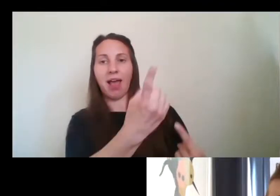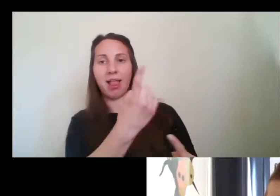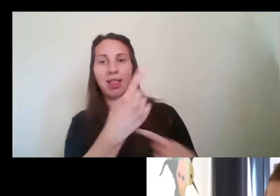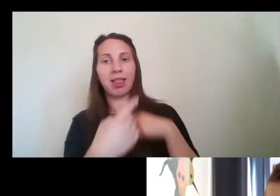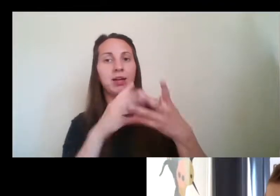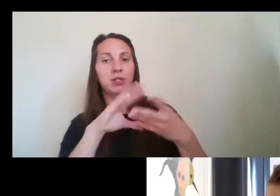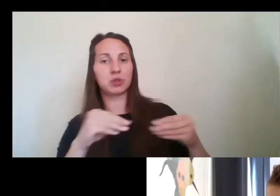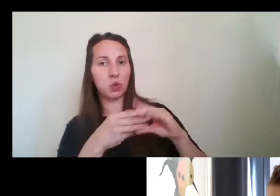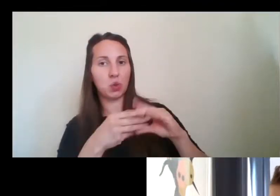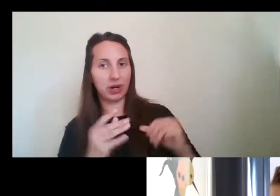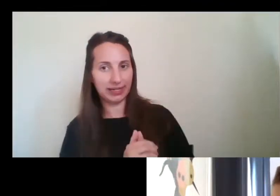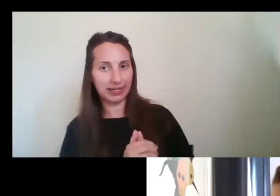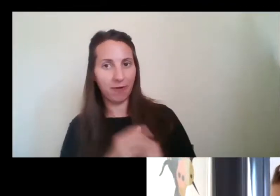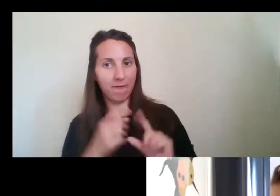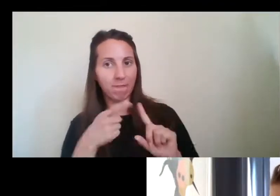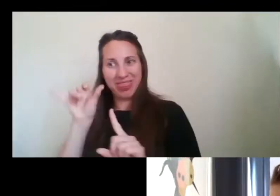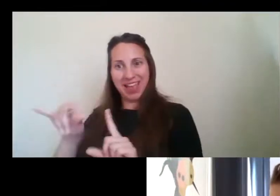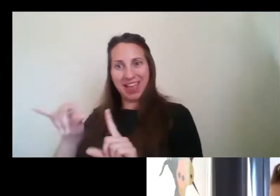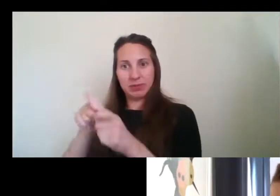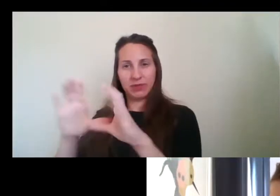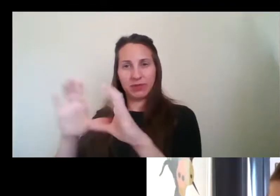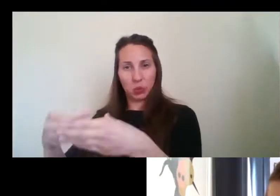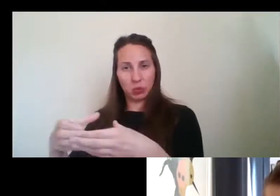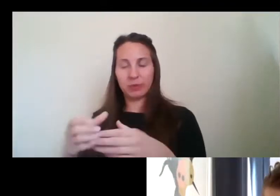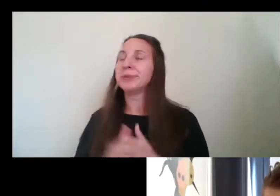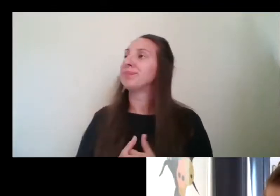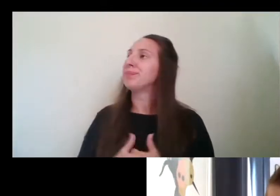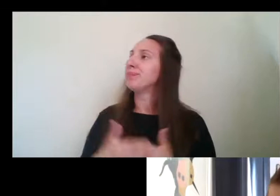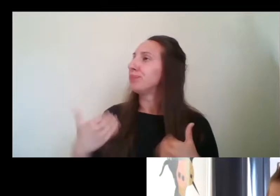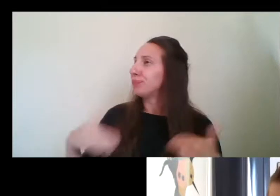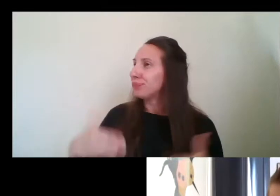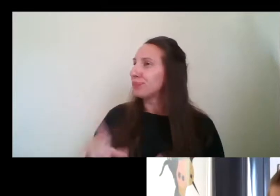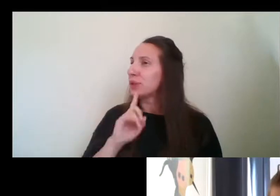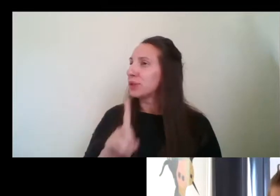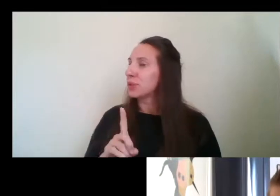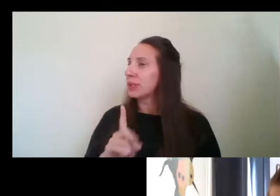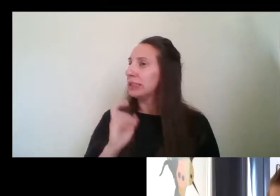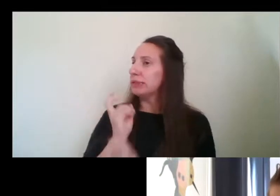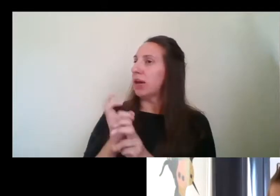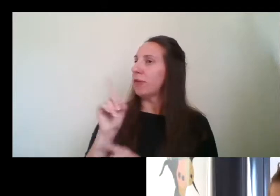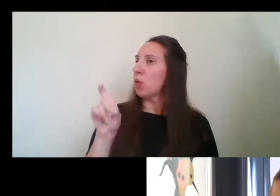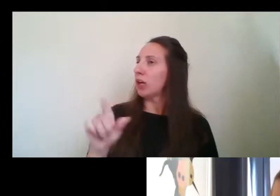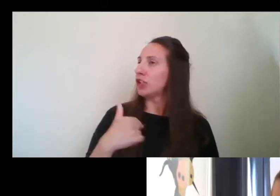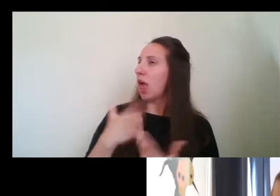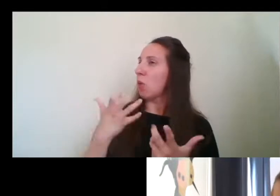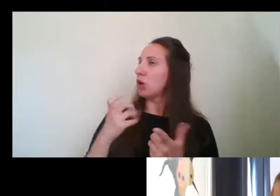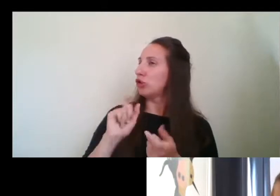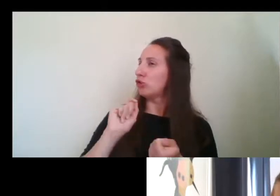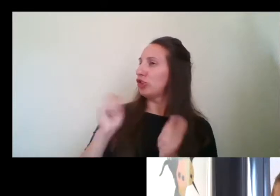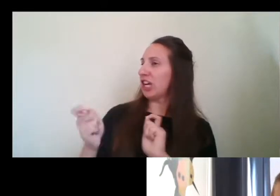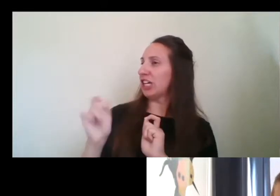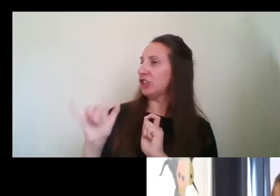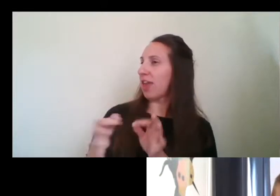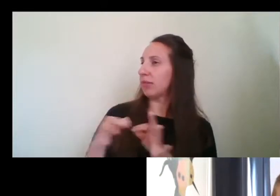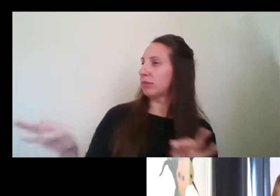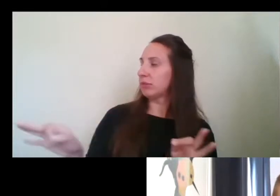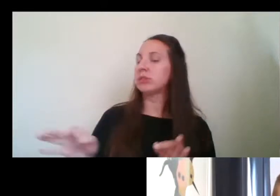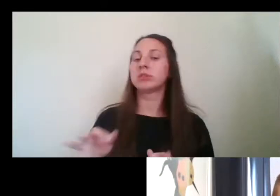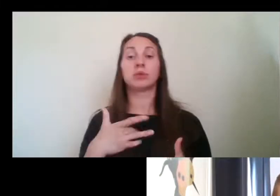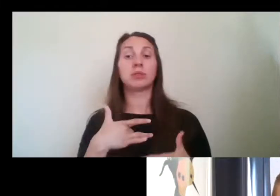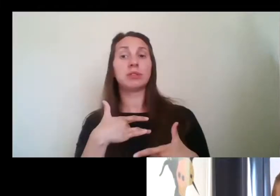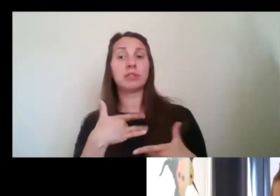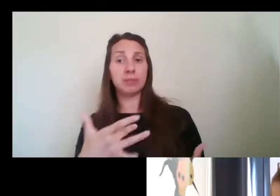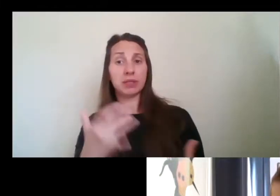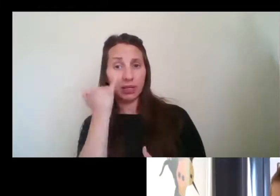that's kind of a tricky question. I think I want to kind of reframe that a little bit. Usually when we talk about